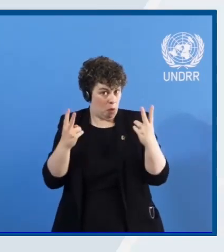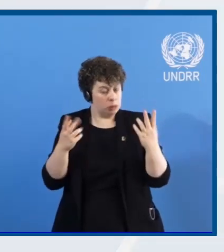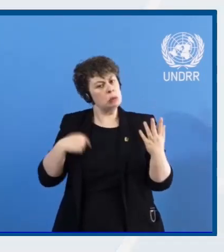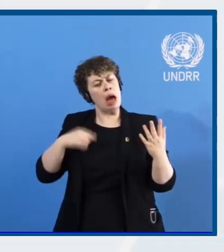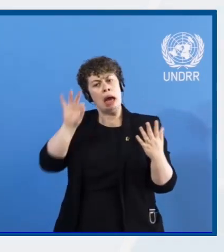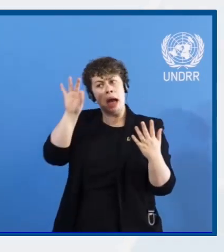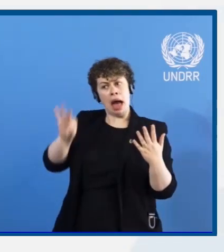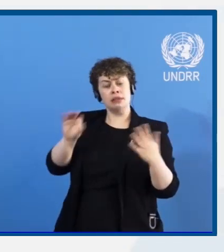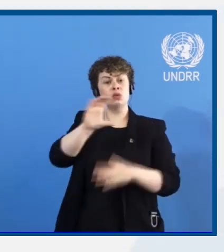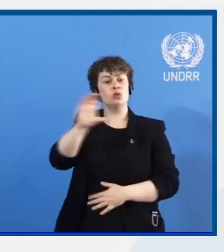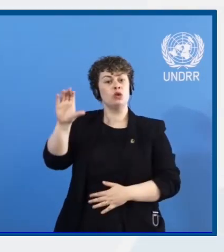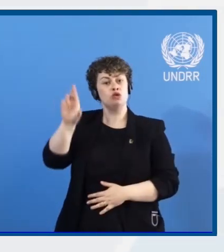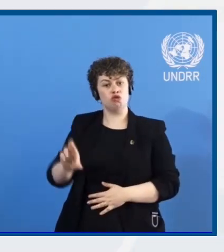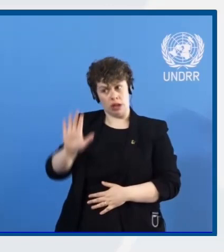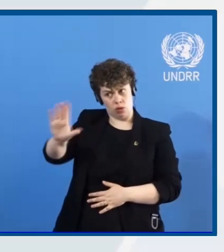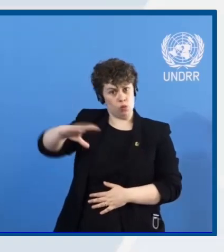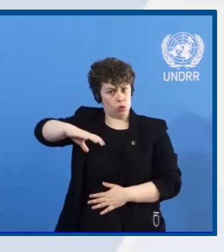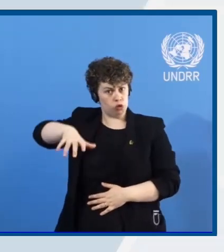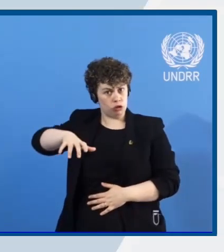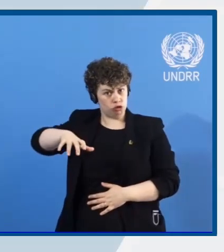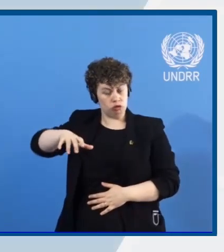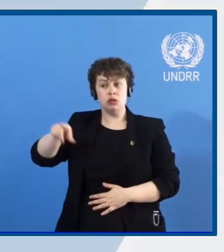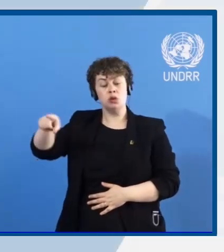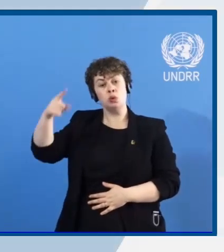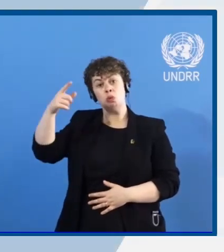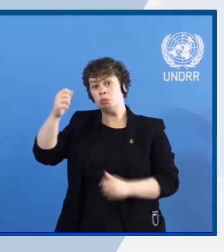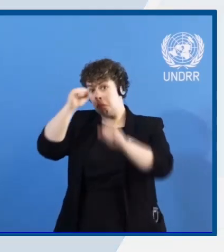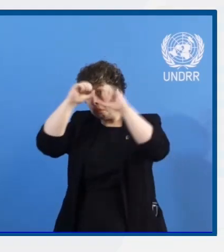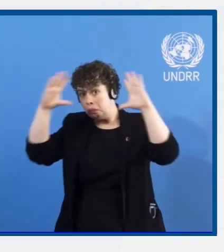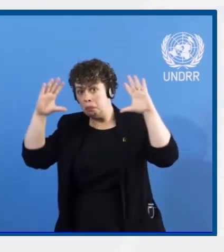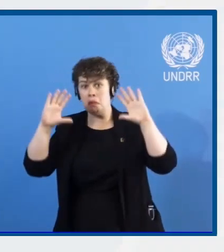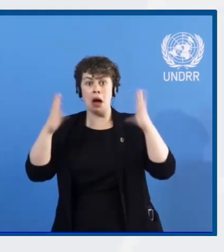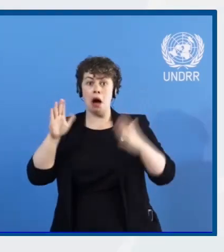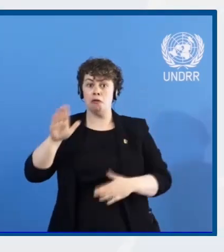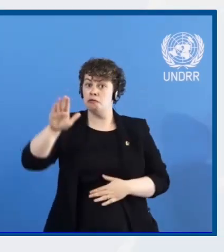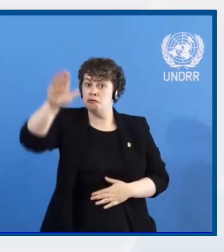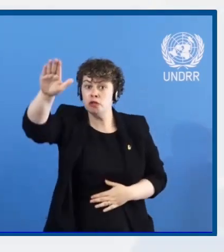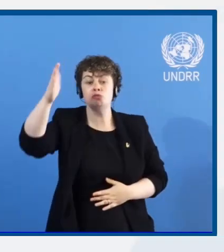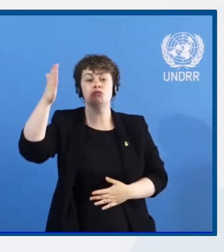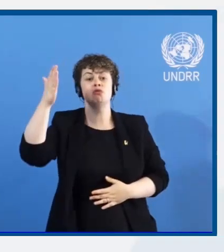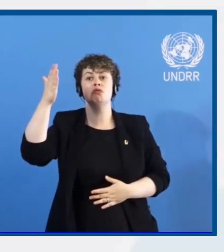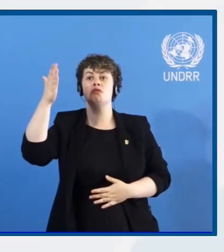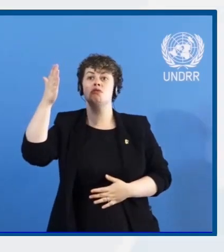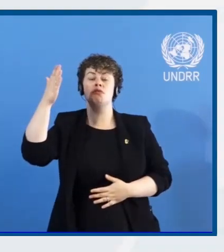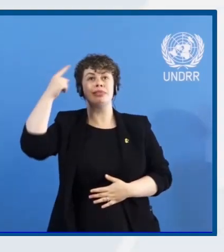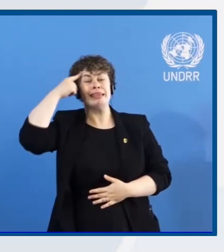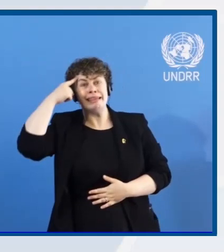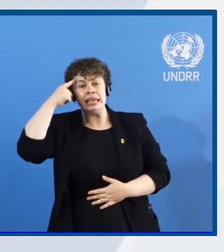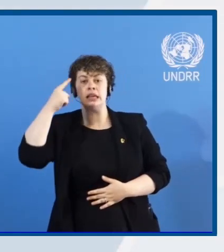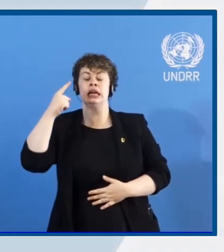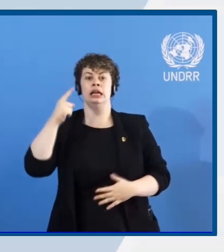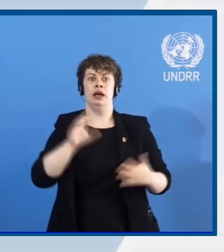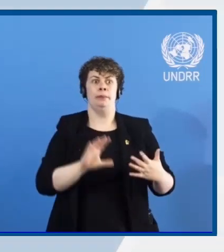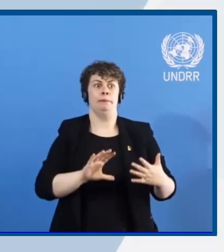around how to improve or ensure hopefully both